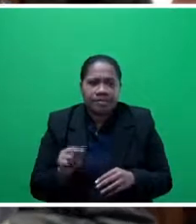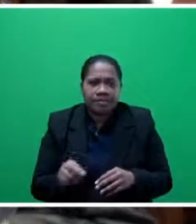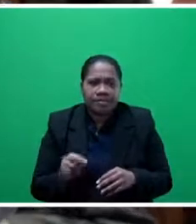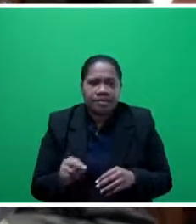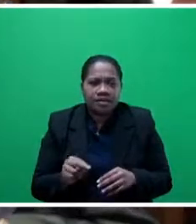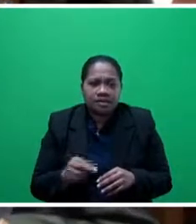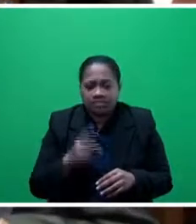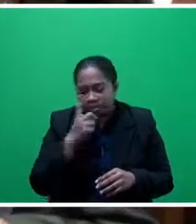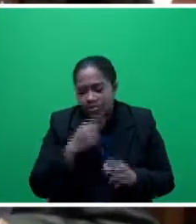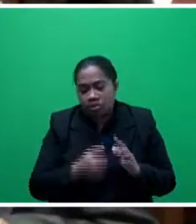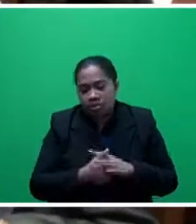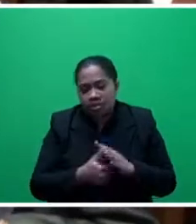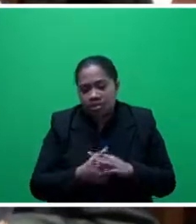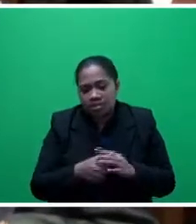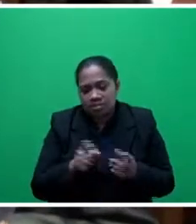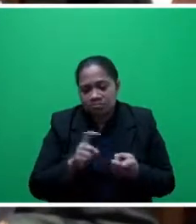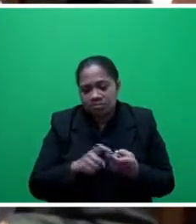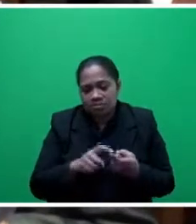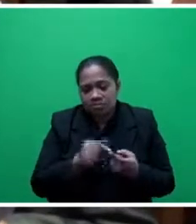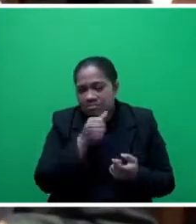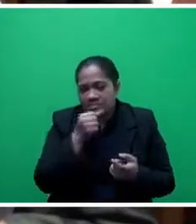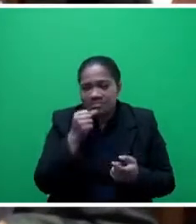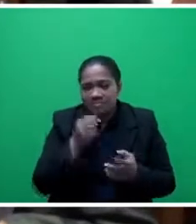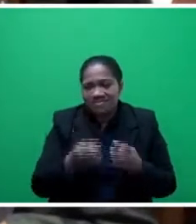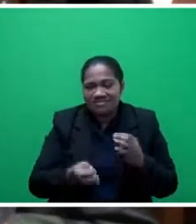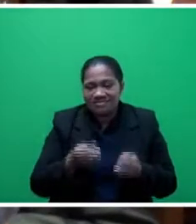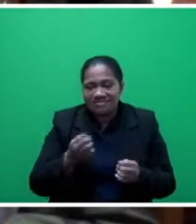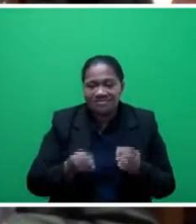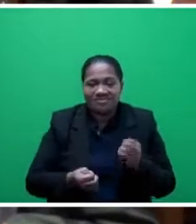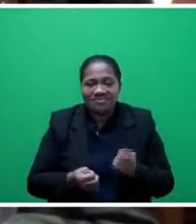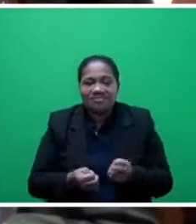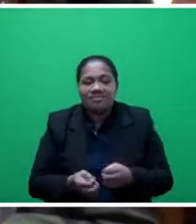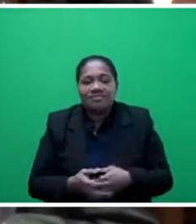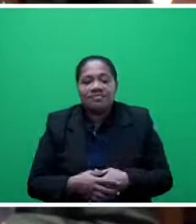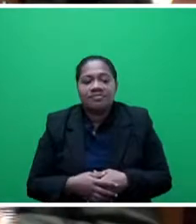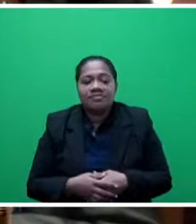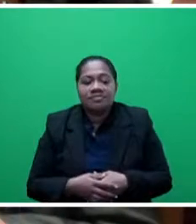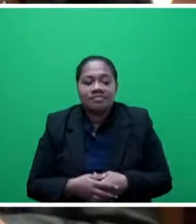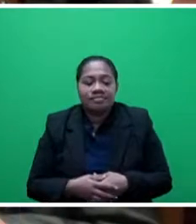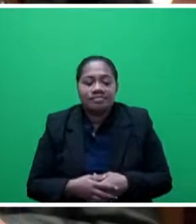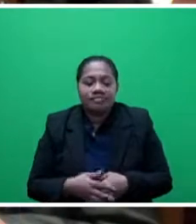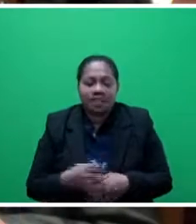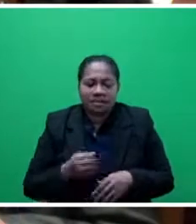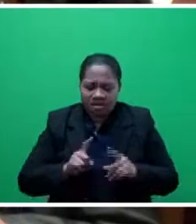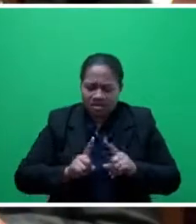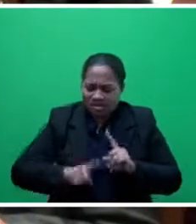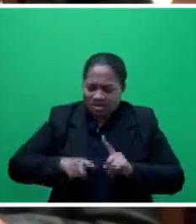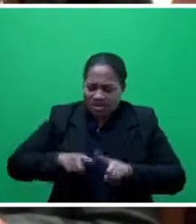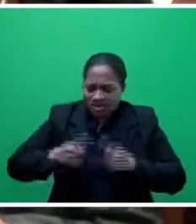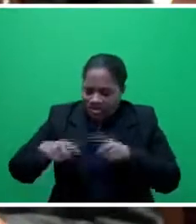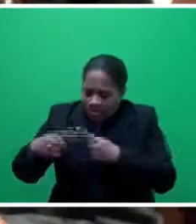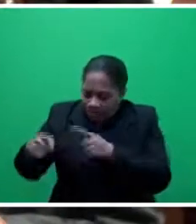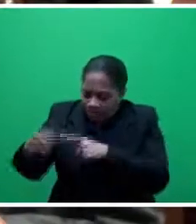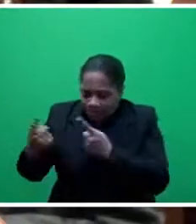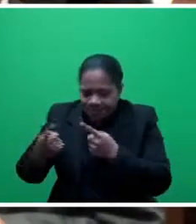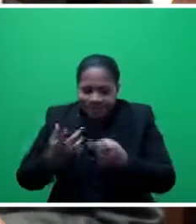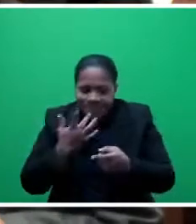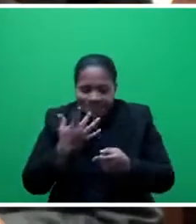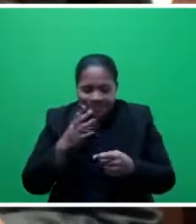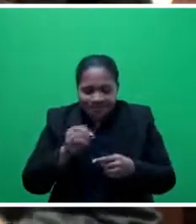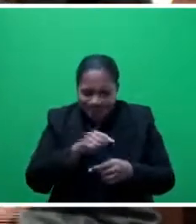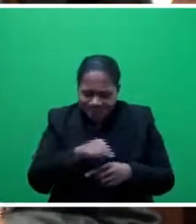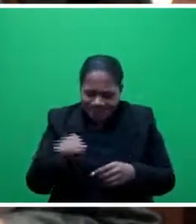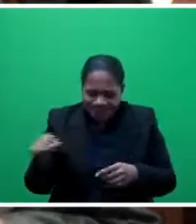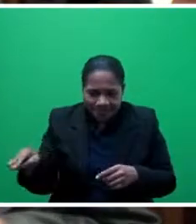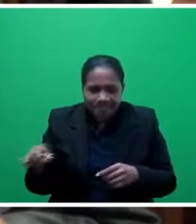milk. Mr. Speaker, sir, as such, to make a variety of options of milk more affordable, we're not only reducing the rate of